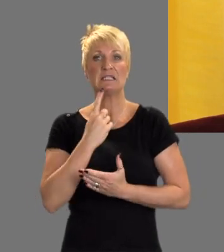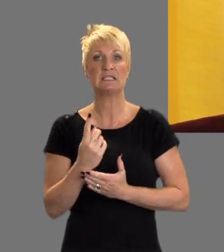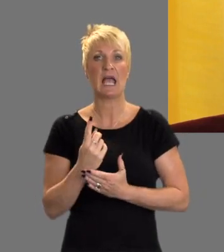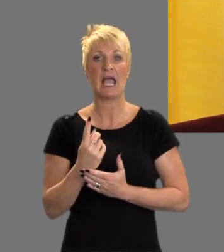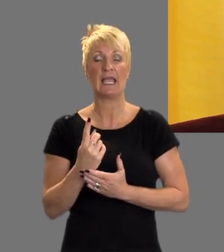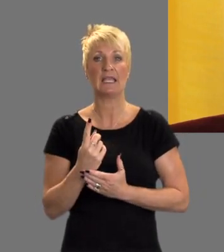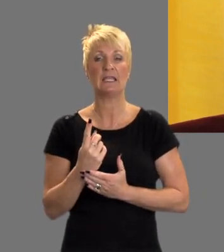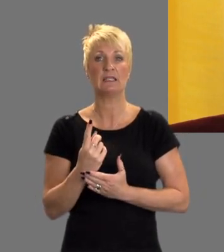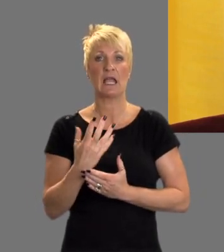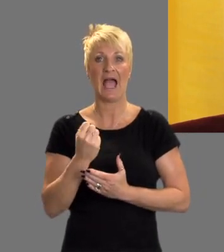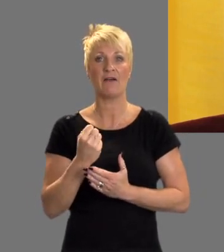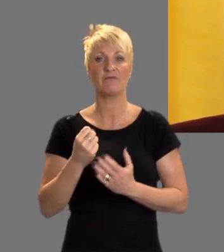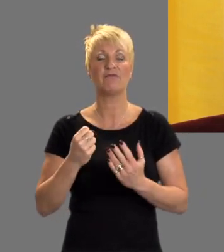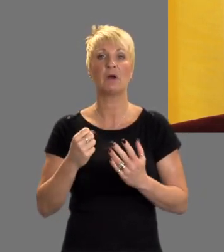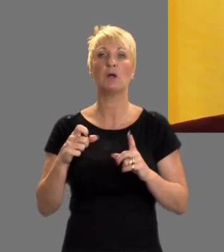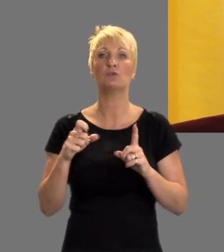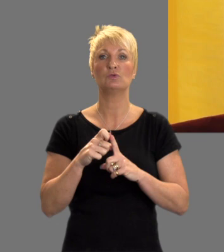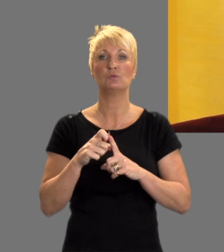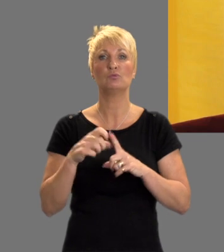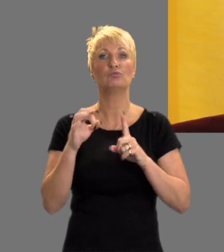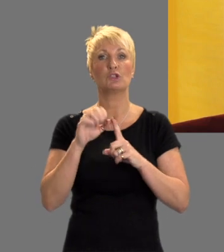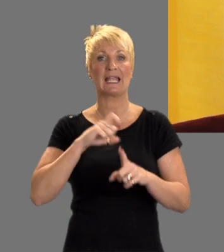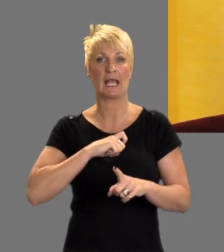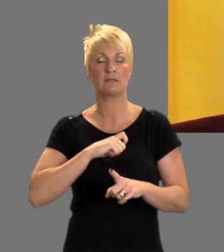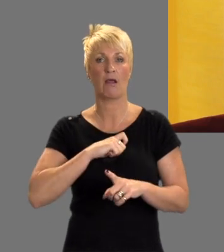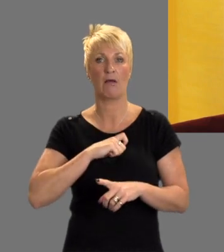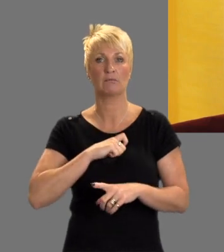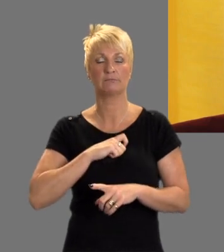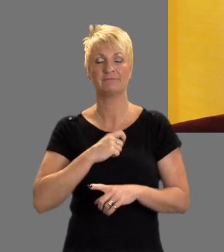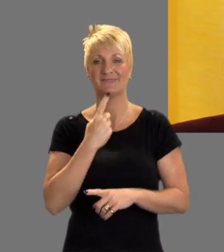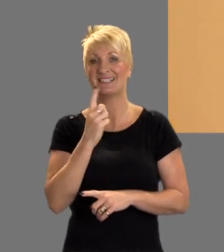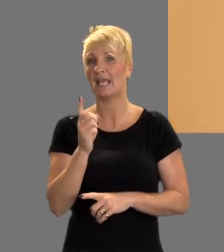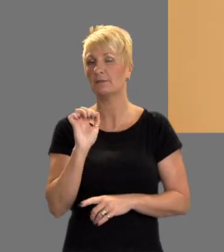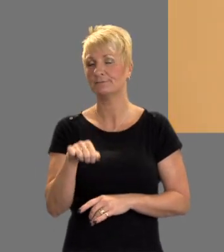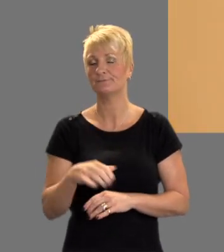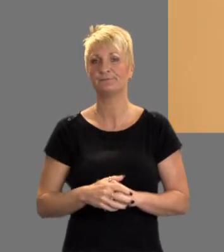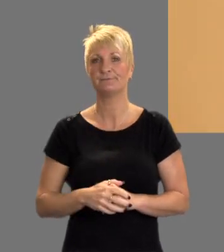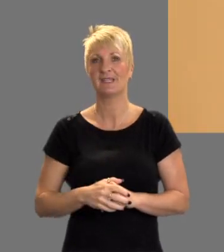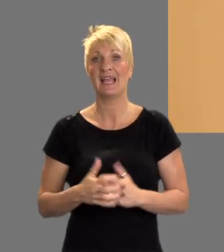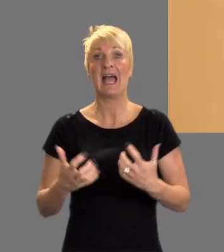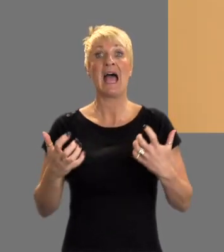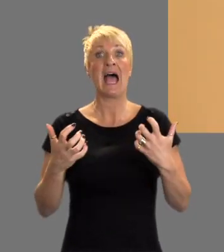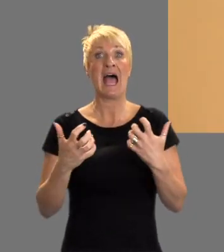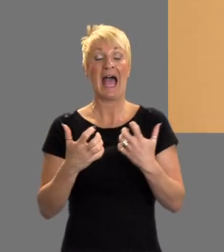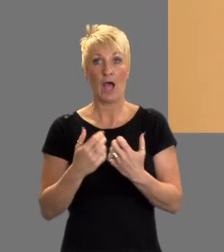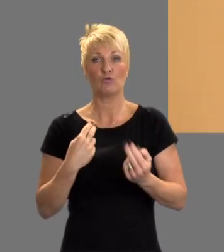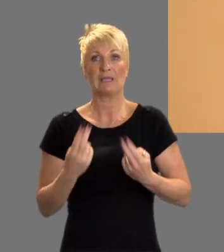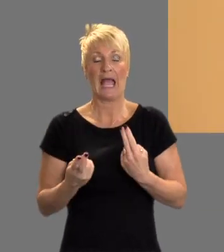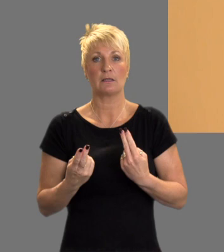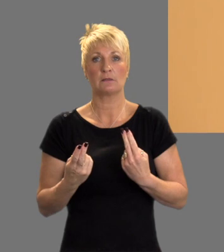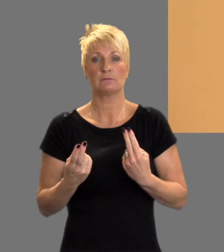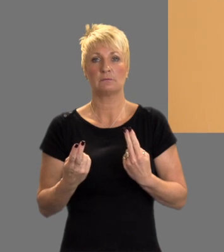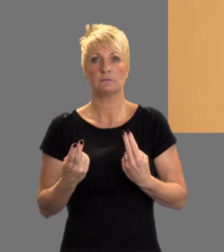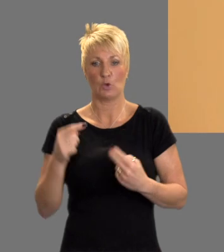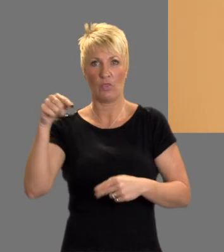say to me that you have a diagnosis of prostate cancer, and that's exactly what she did say. I didn't know quite how I'd react until I